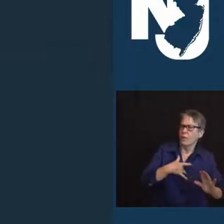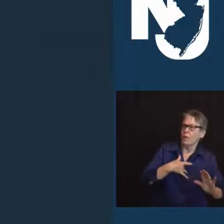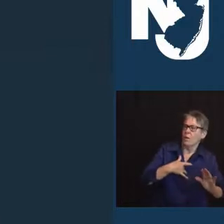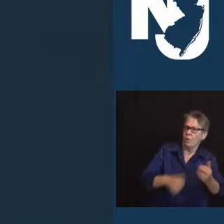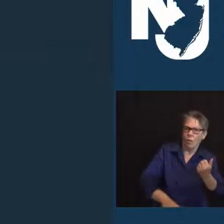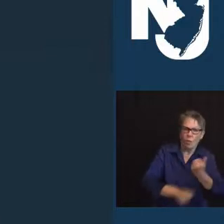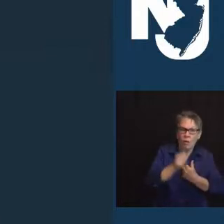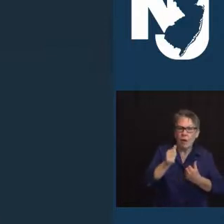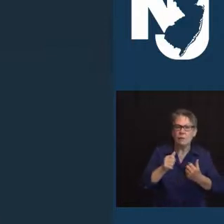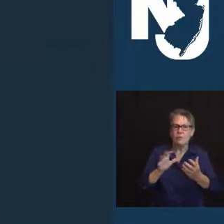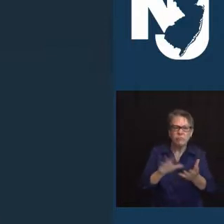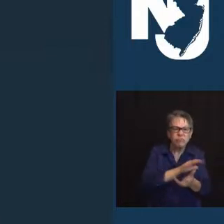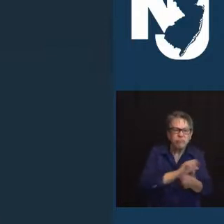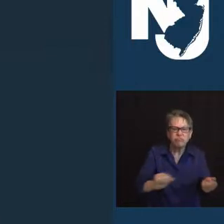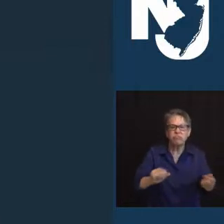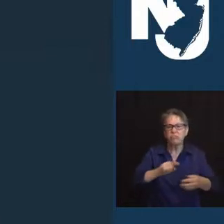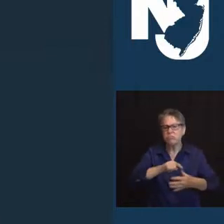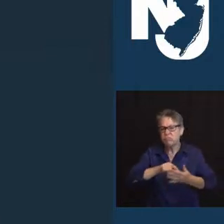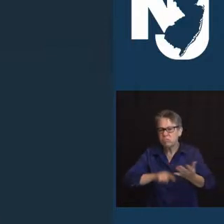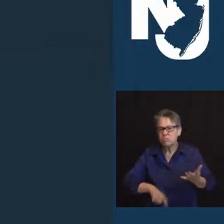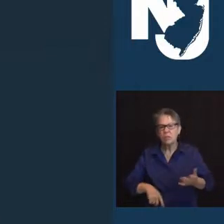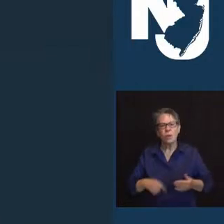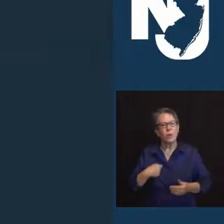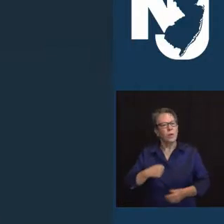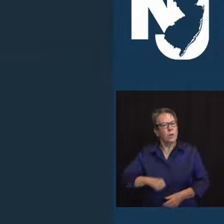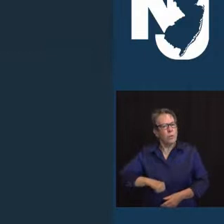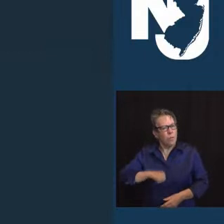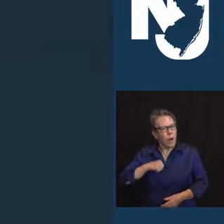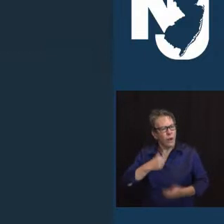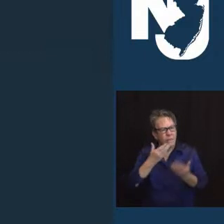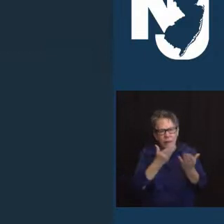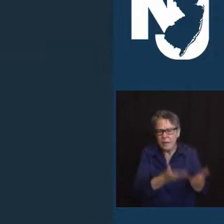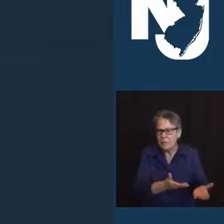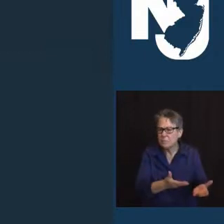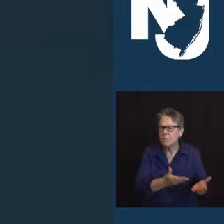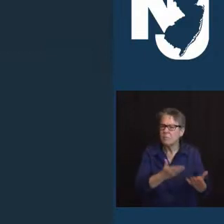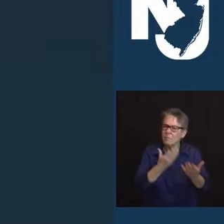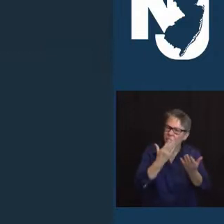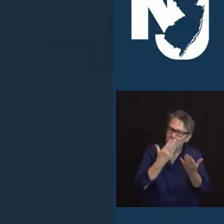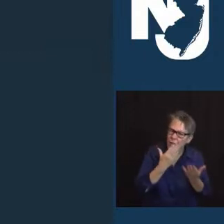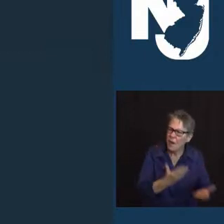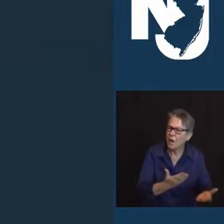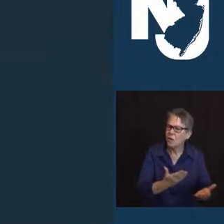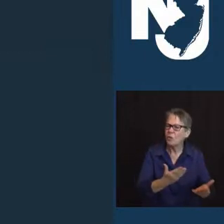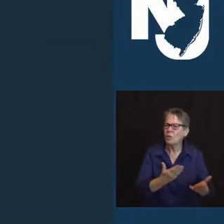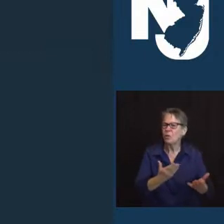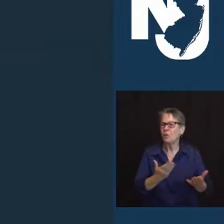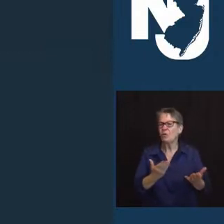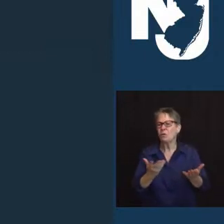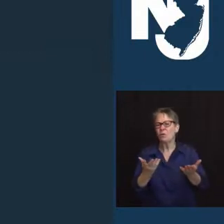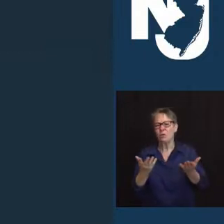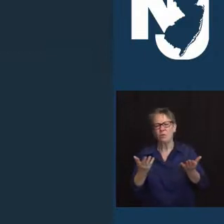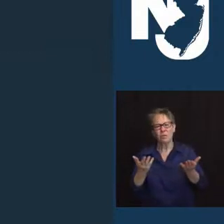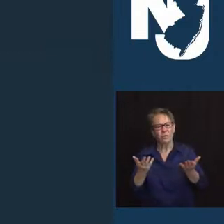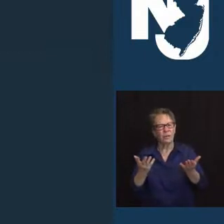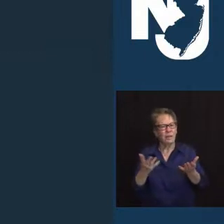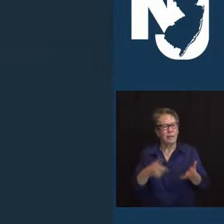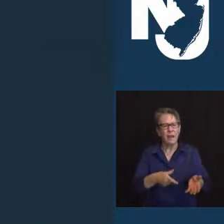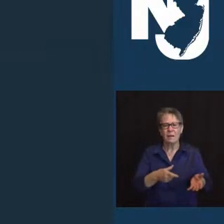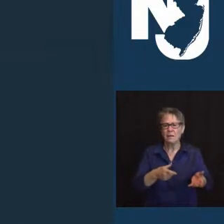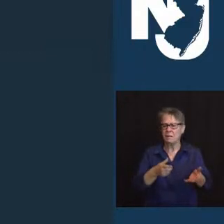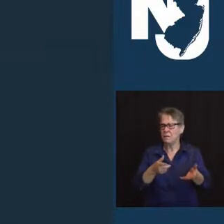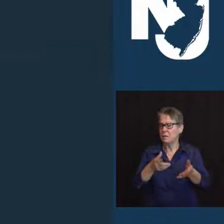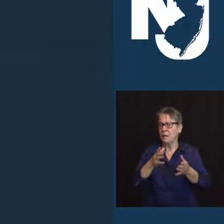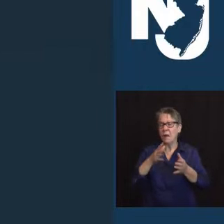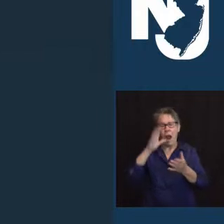courage." And that in itself says a lot. Ben leaves behind his husband, the guy on the right, of 25 years,